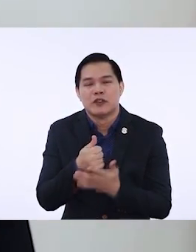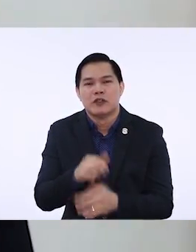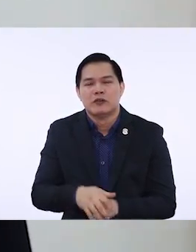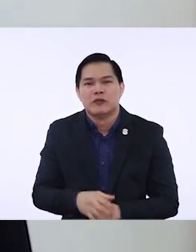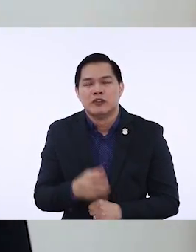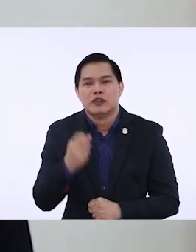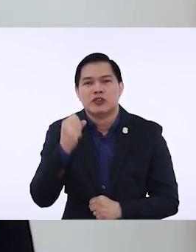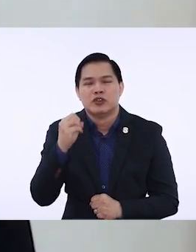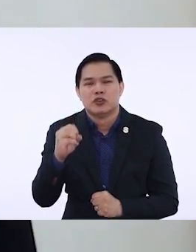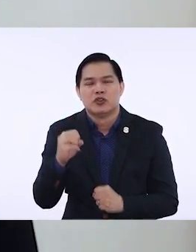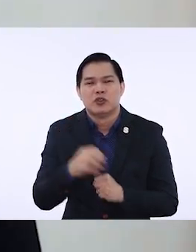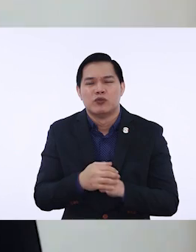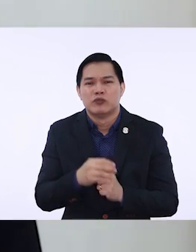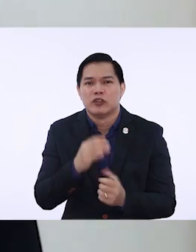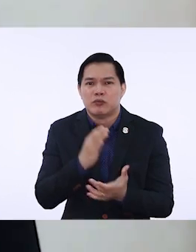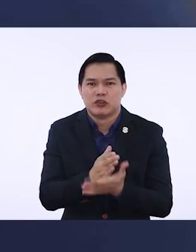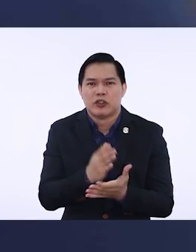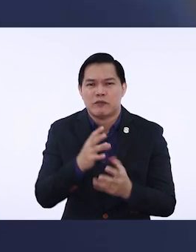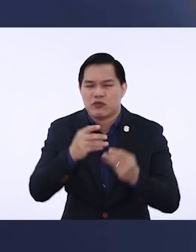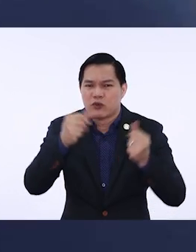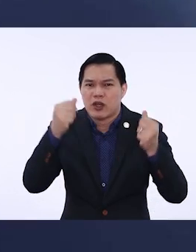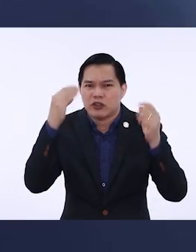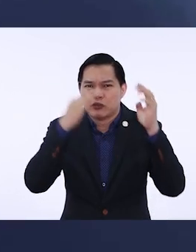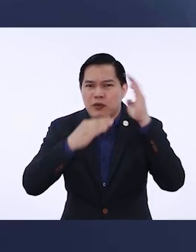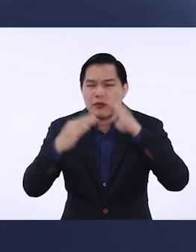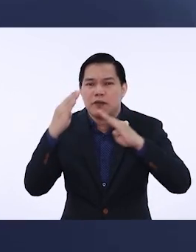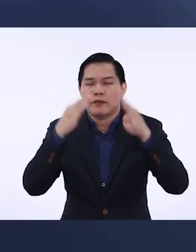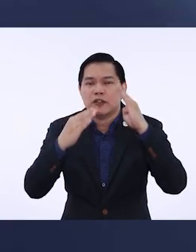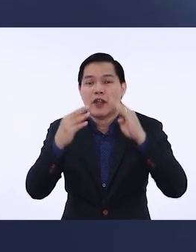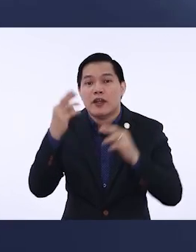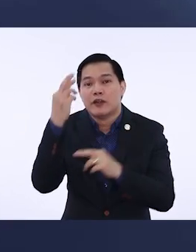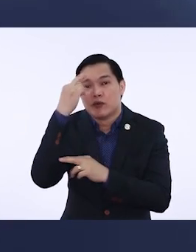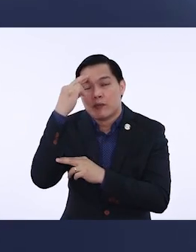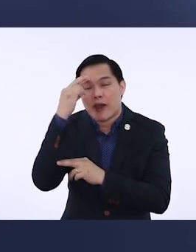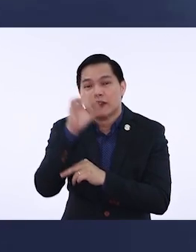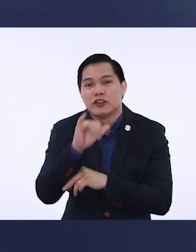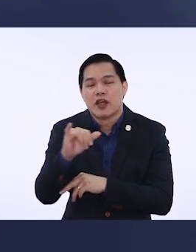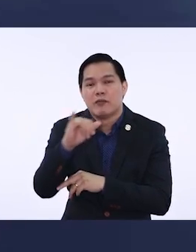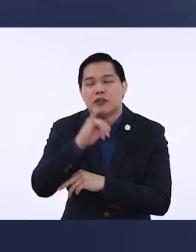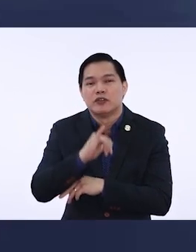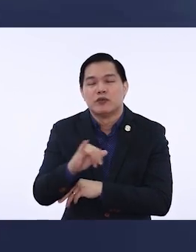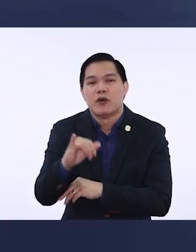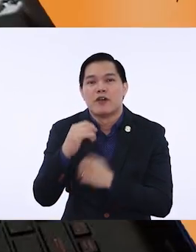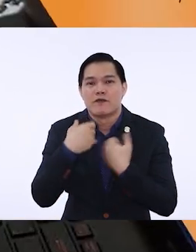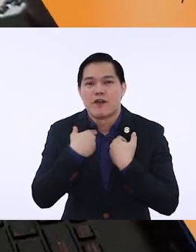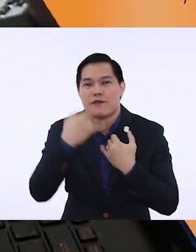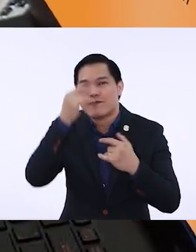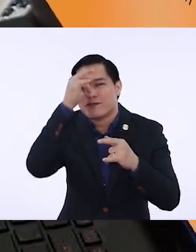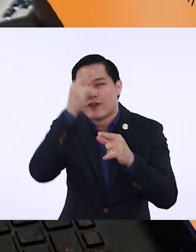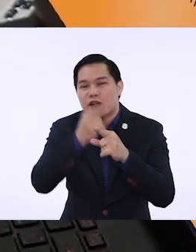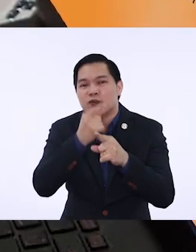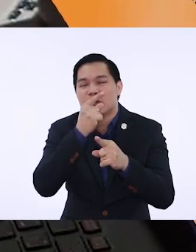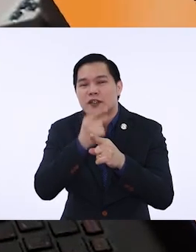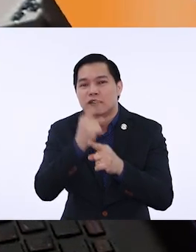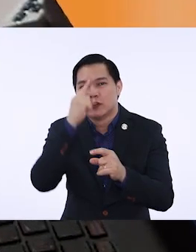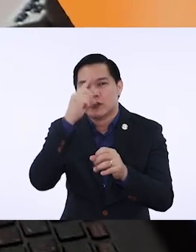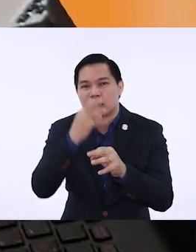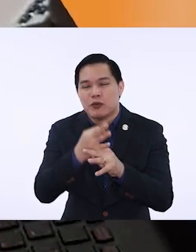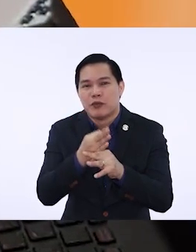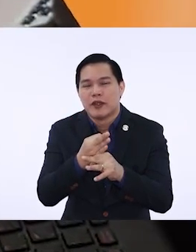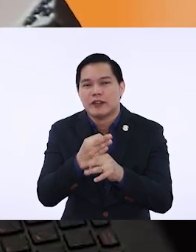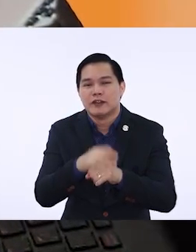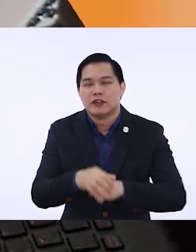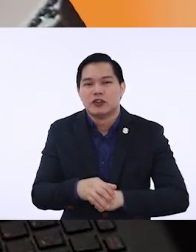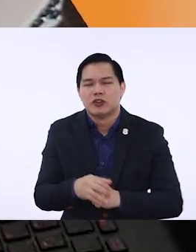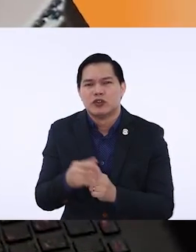alleviate some of the problems that we may be encountering, and to remind us that we have our brothers and sisters in faith to lean